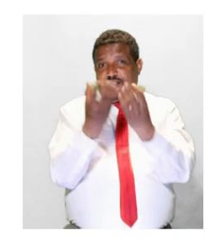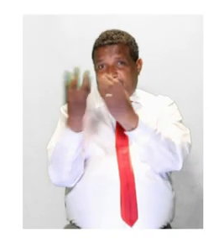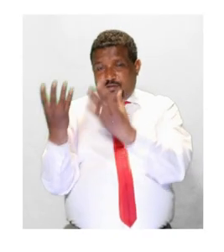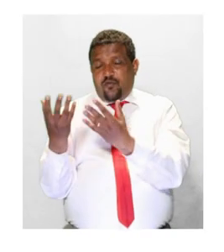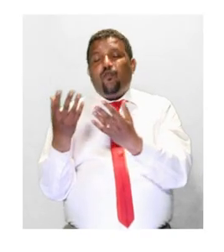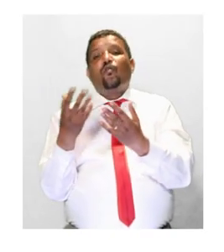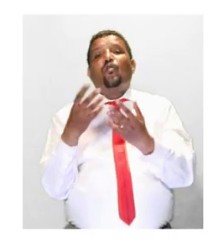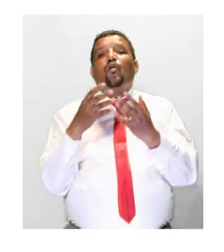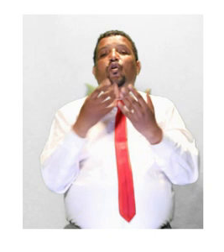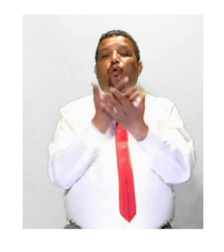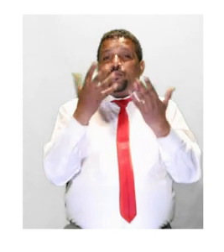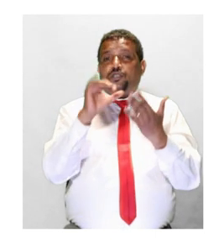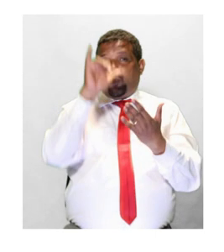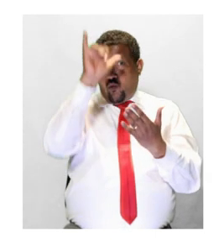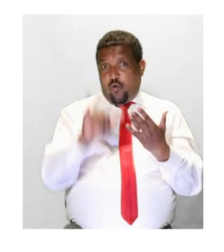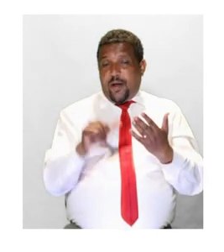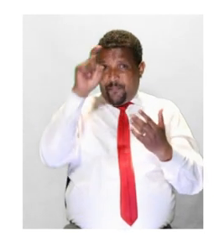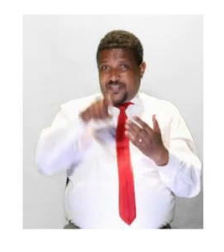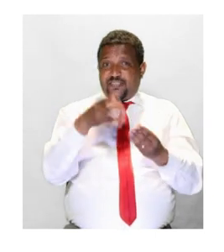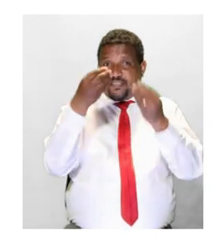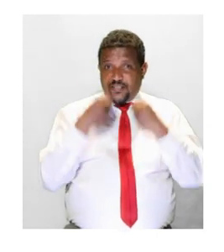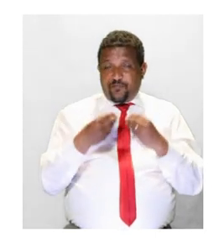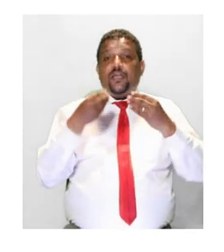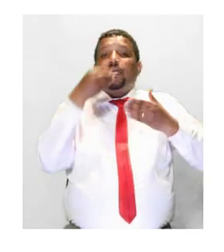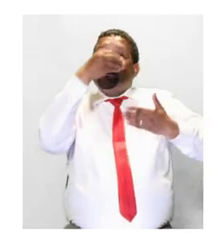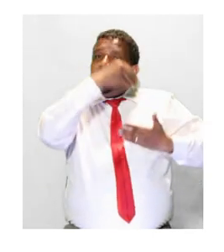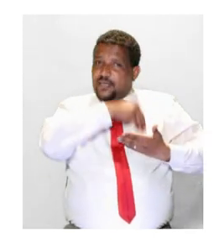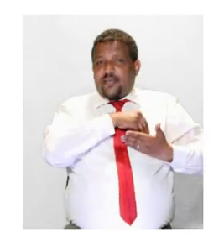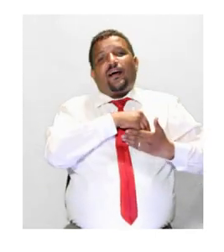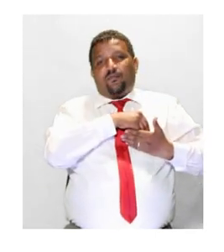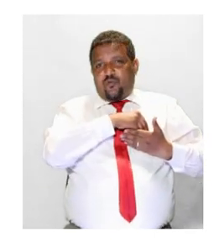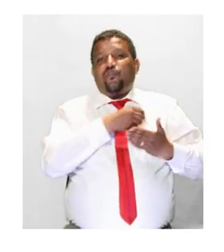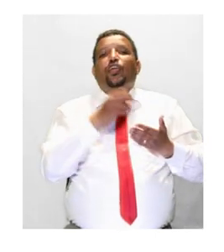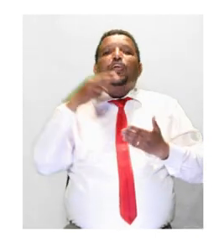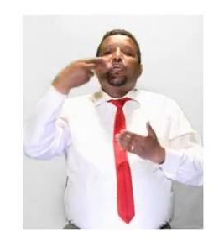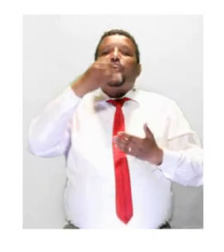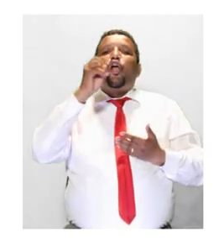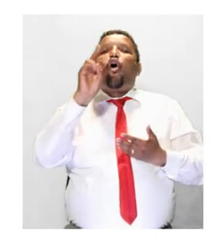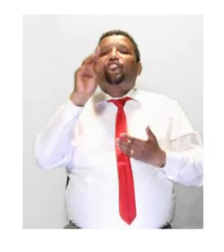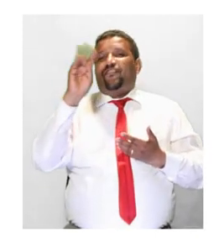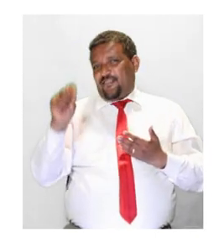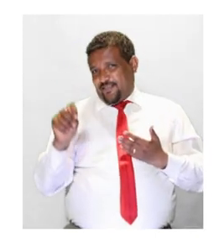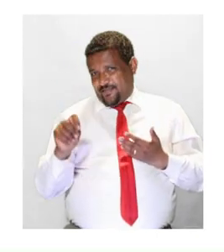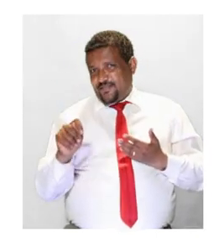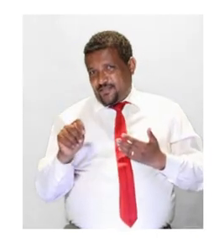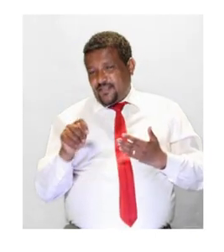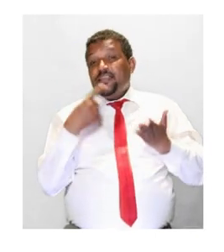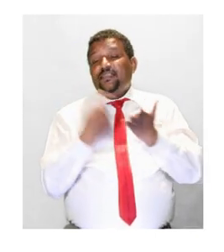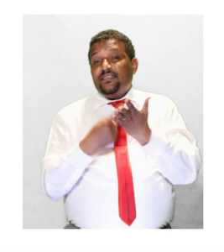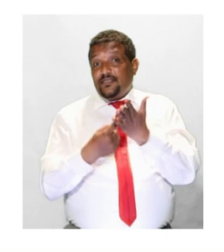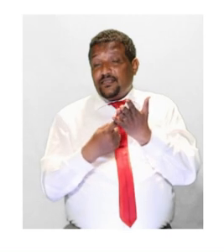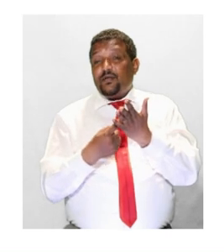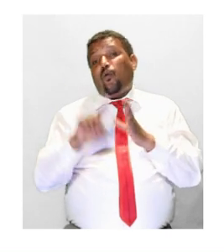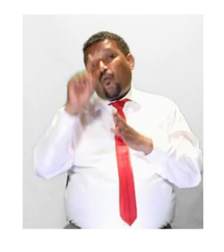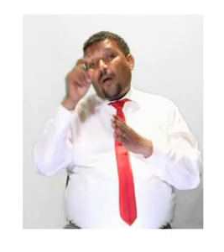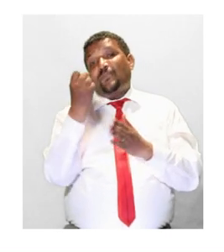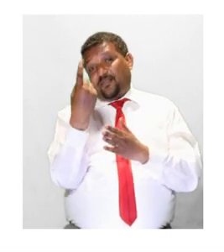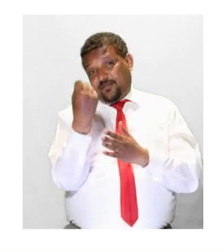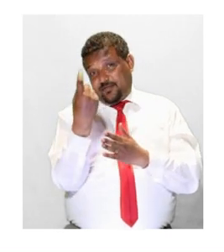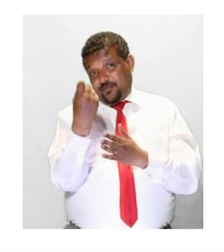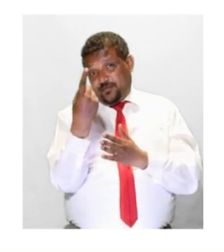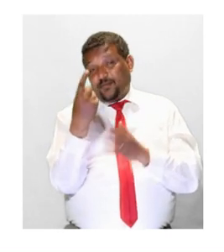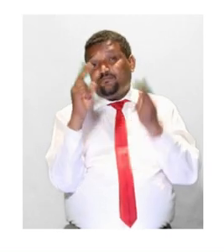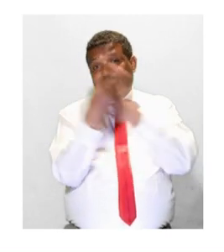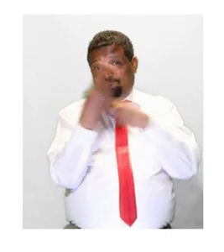Commodity Y must give income of yield. And the price of commodity X is given, which is Wamber, multiplied